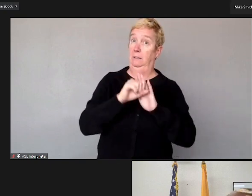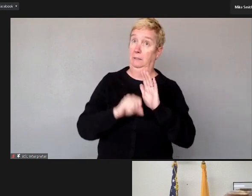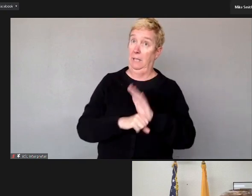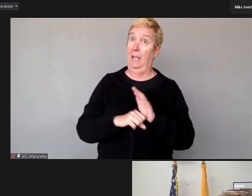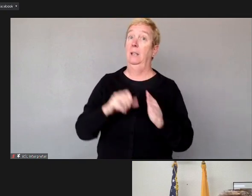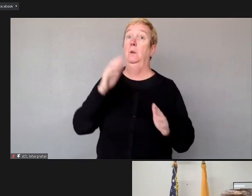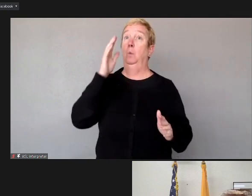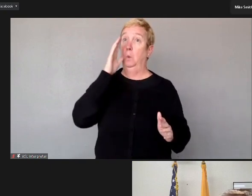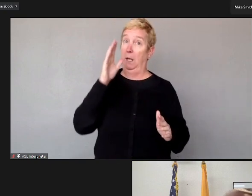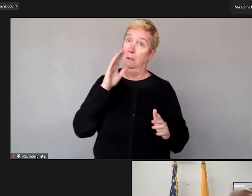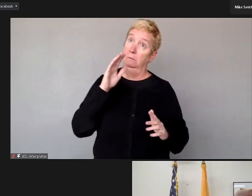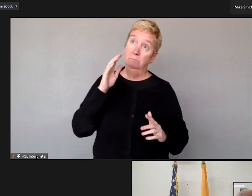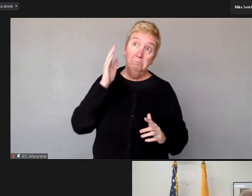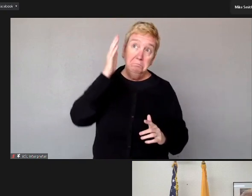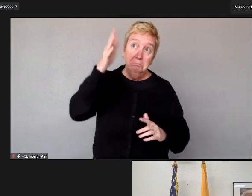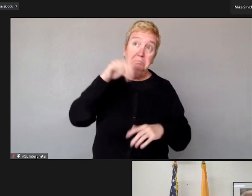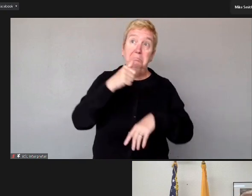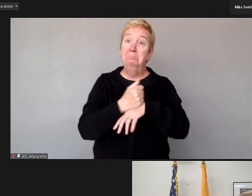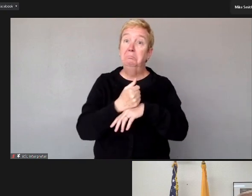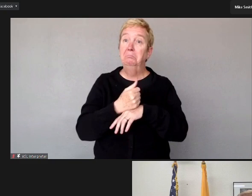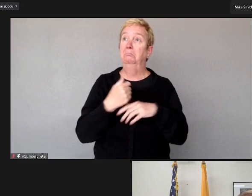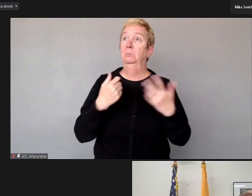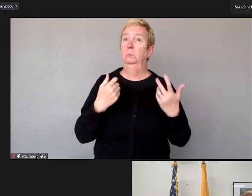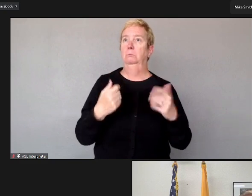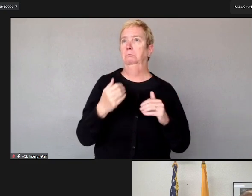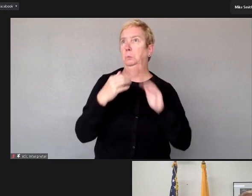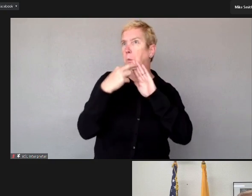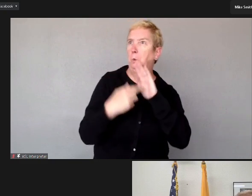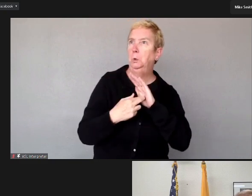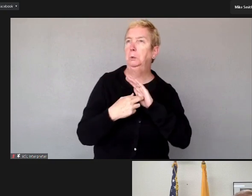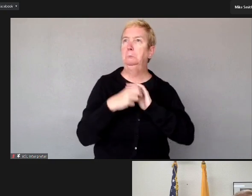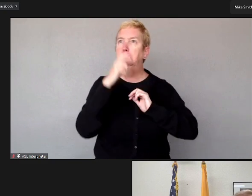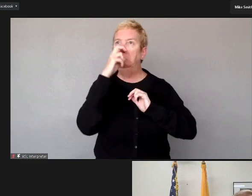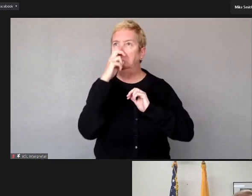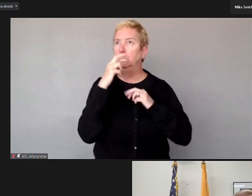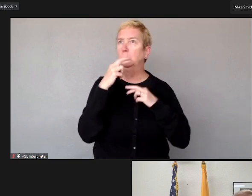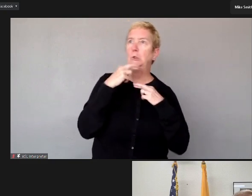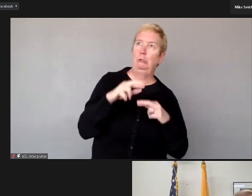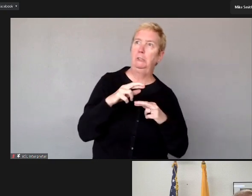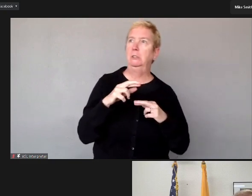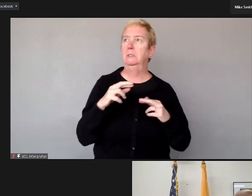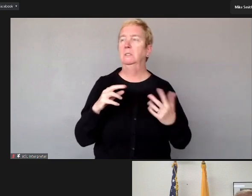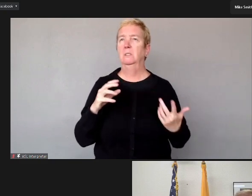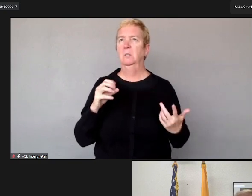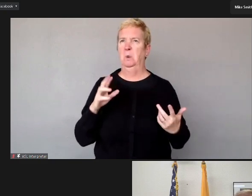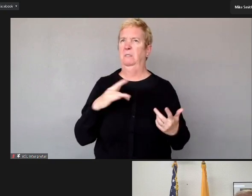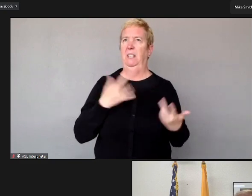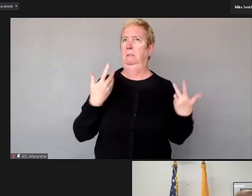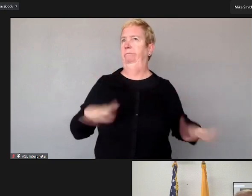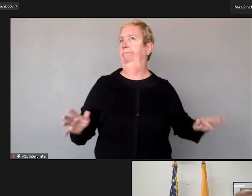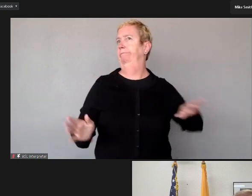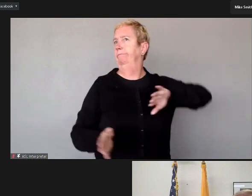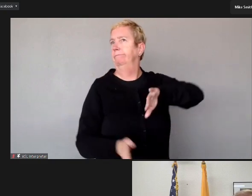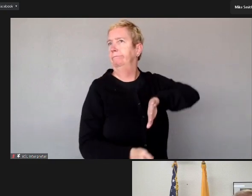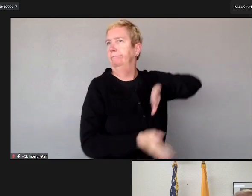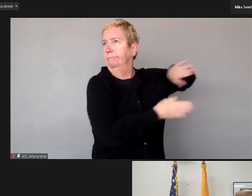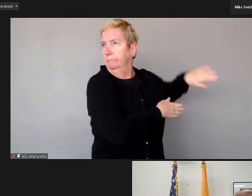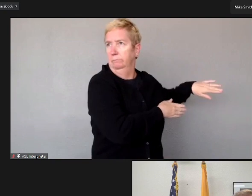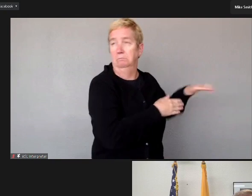health restrictions that were enacted back in 2020, or do you think those days are pretty much over and done